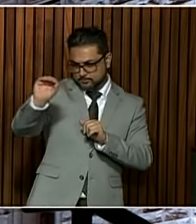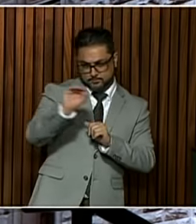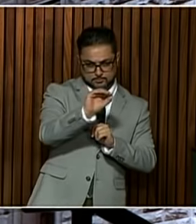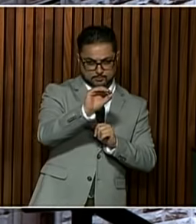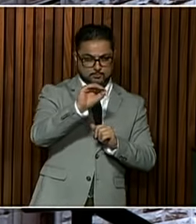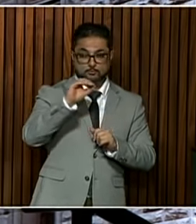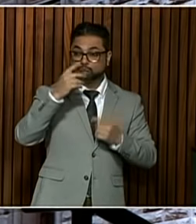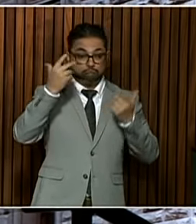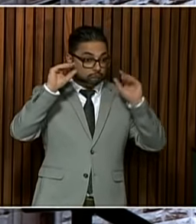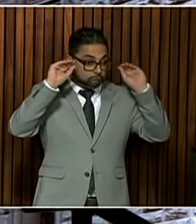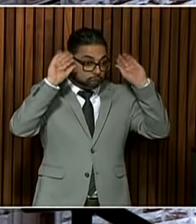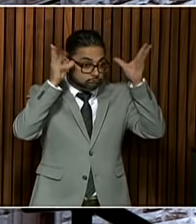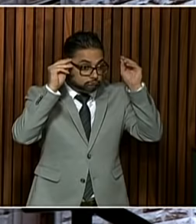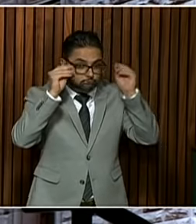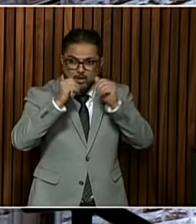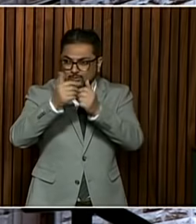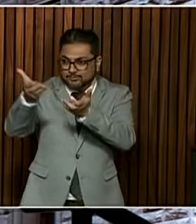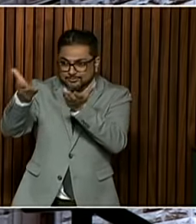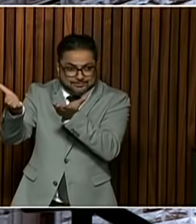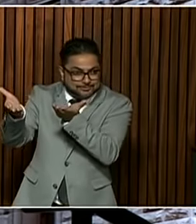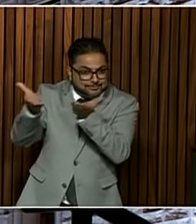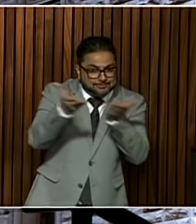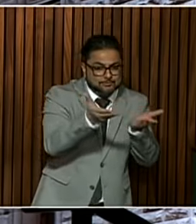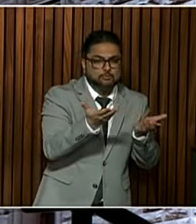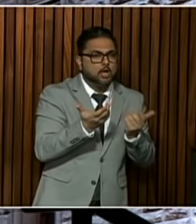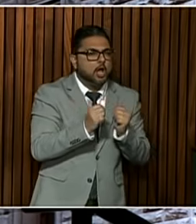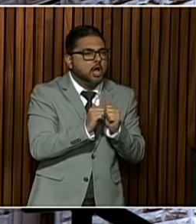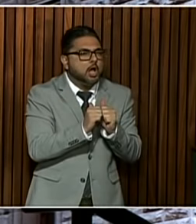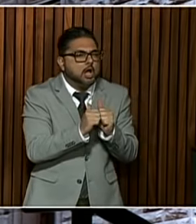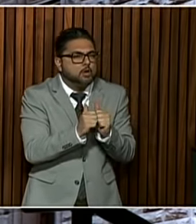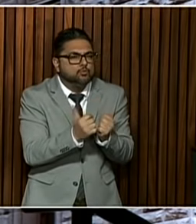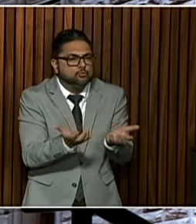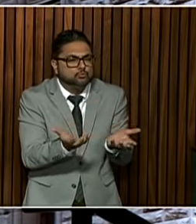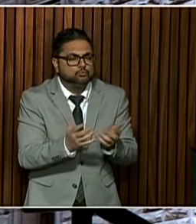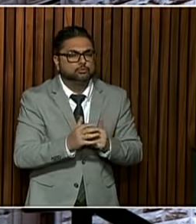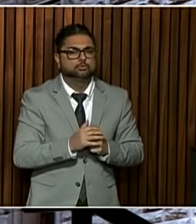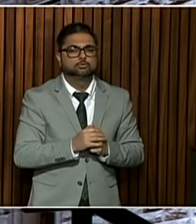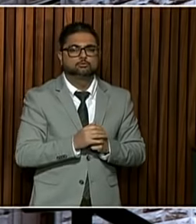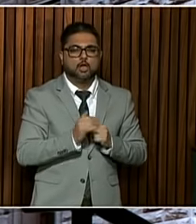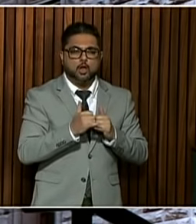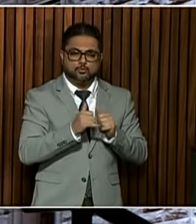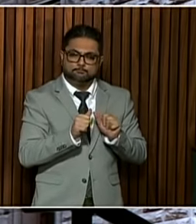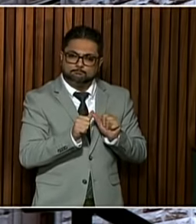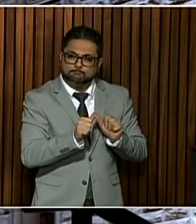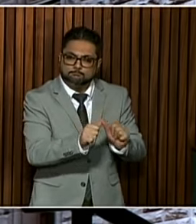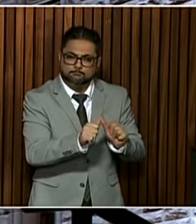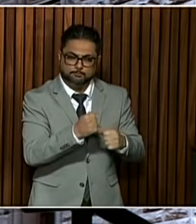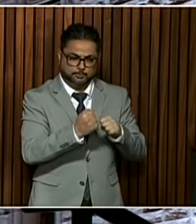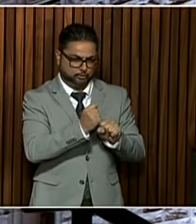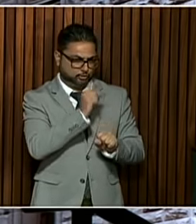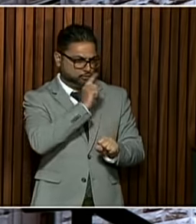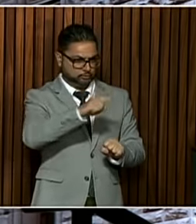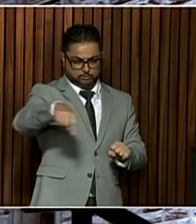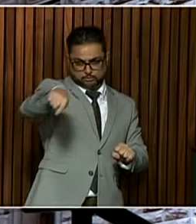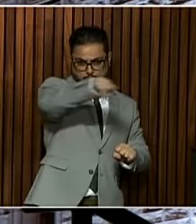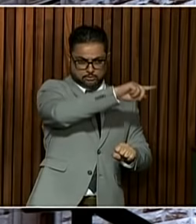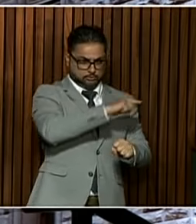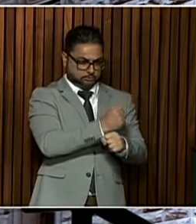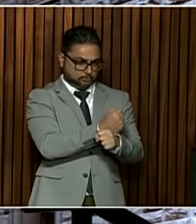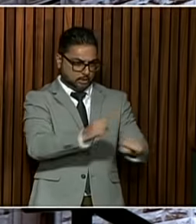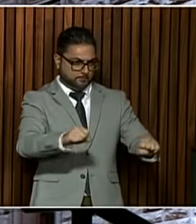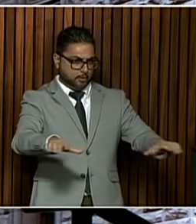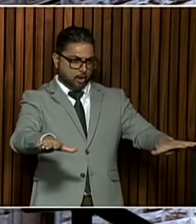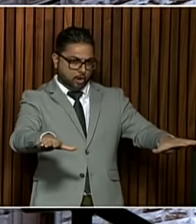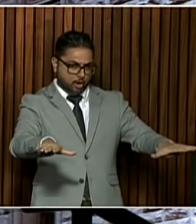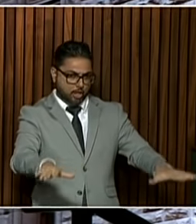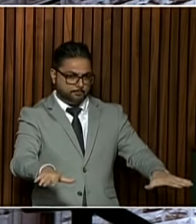location at that time, and how we would do that to maintain at least some buffer capacity at each hospital, knowing that this is